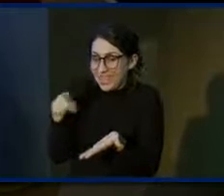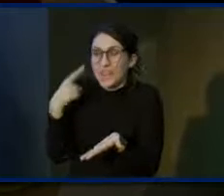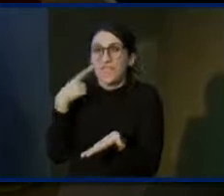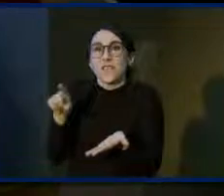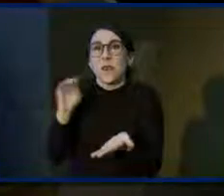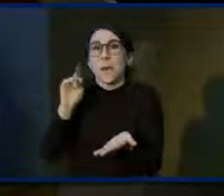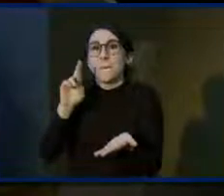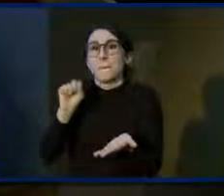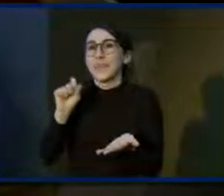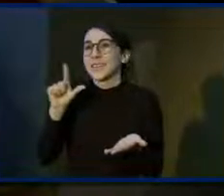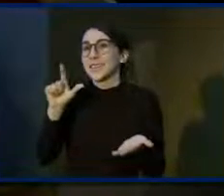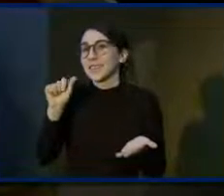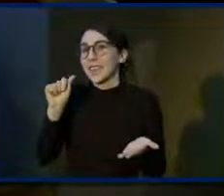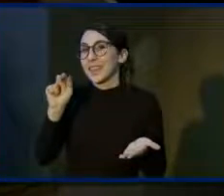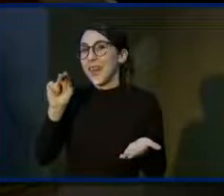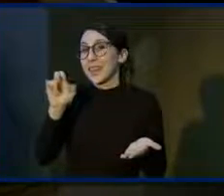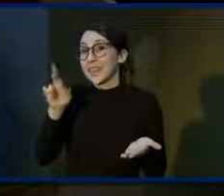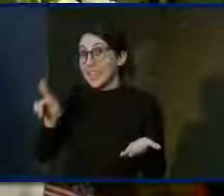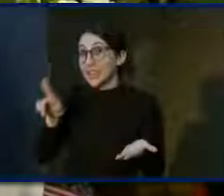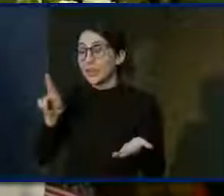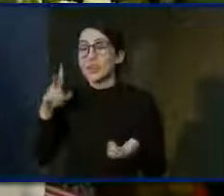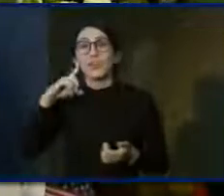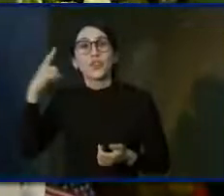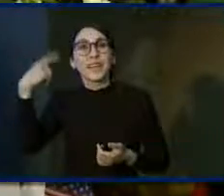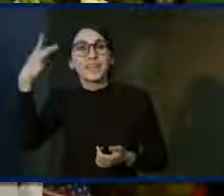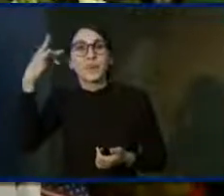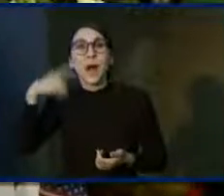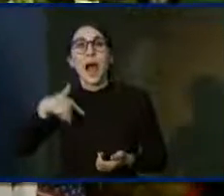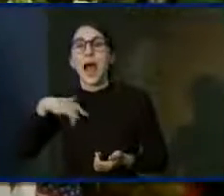LaNier. It's crazy because I heard her